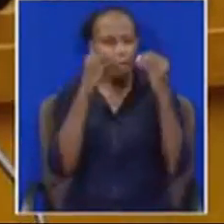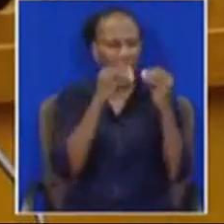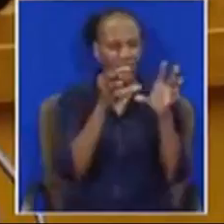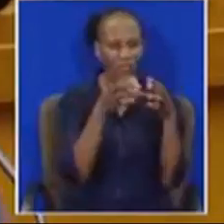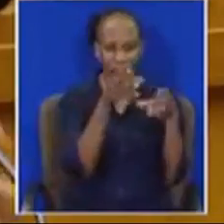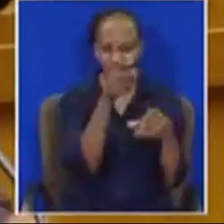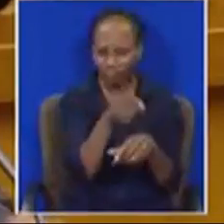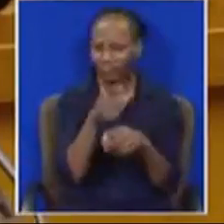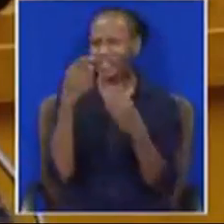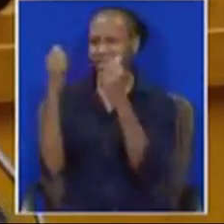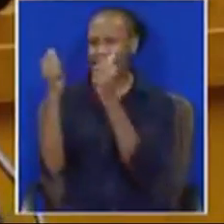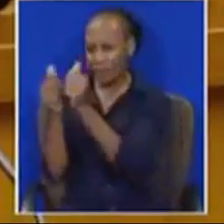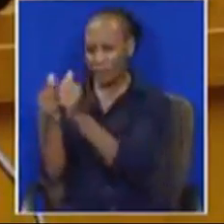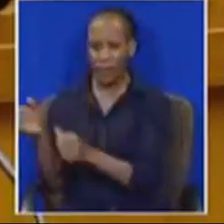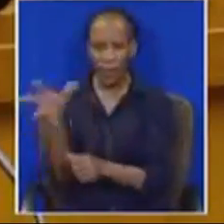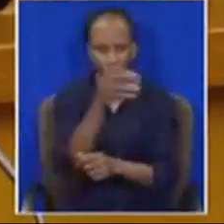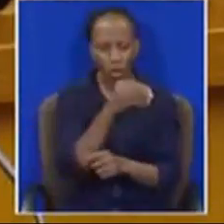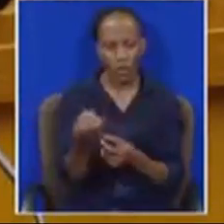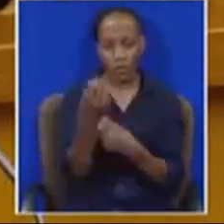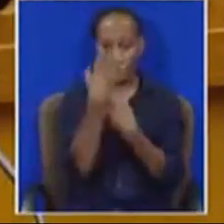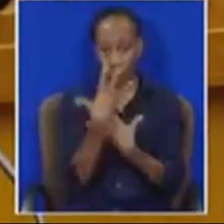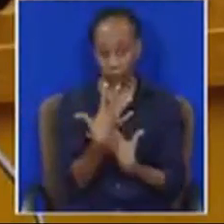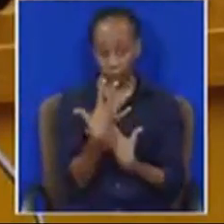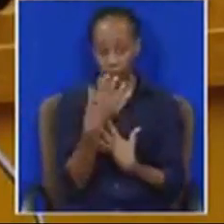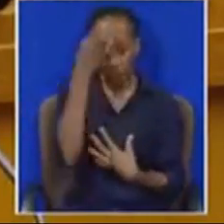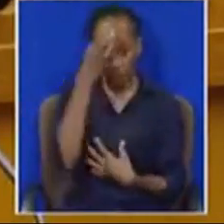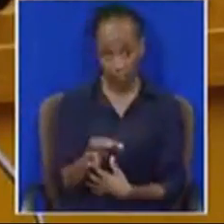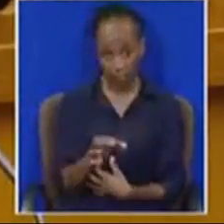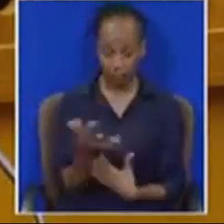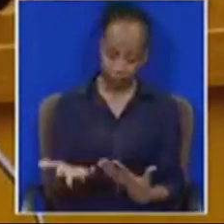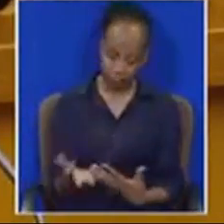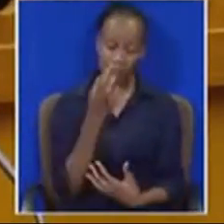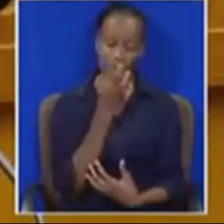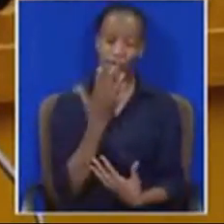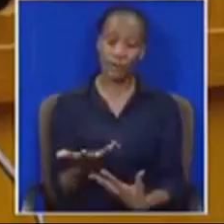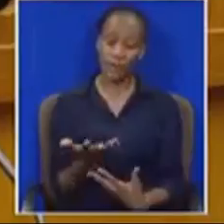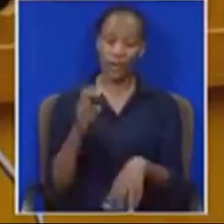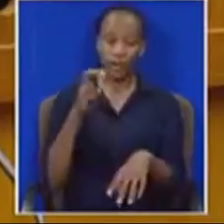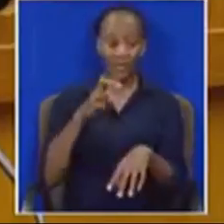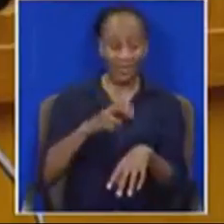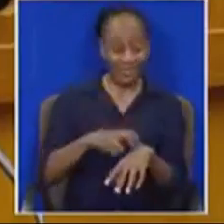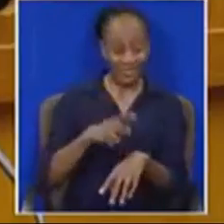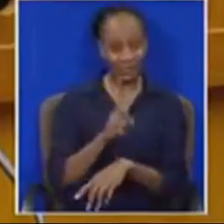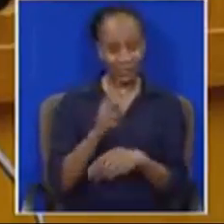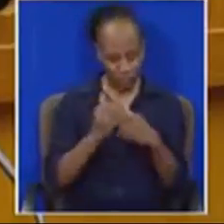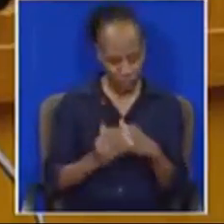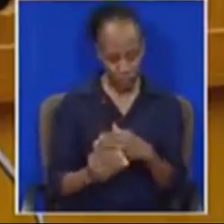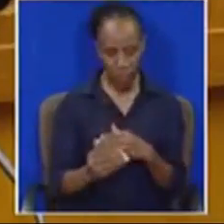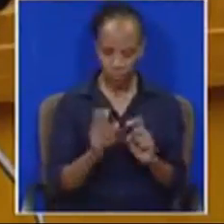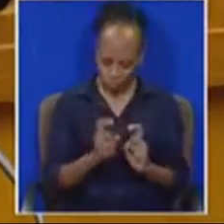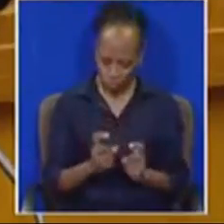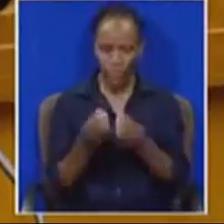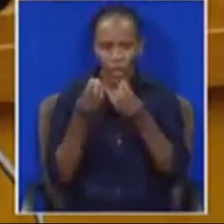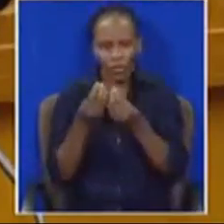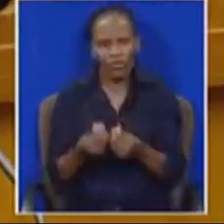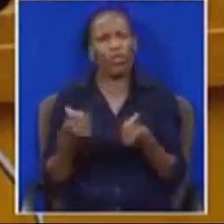business who have said to us as government, what is needed to immediately and urgently address the challenge